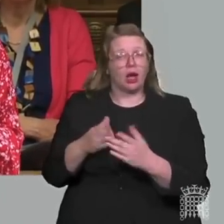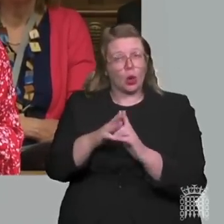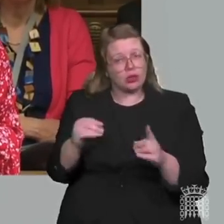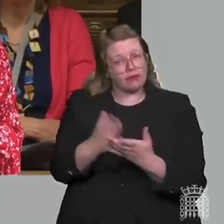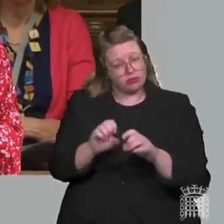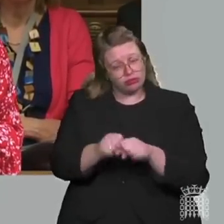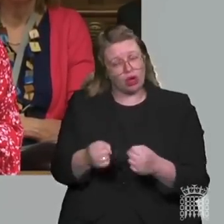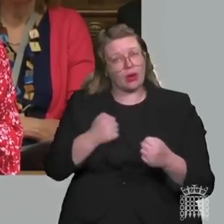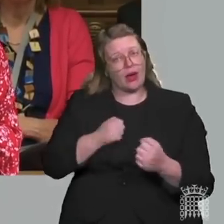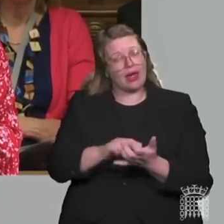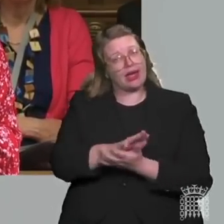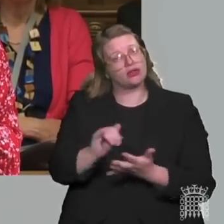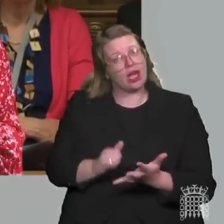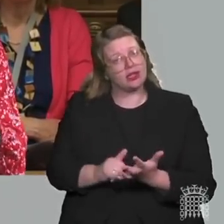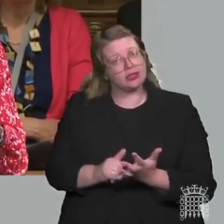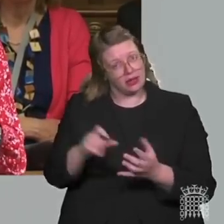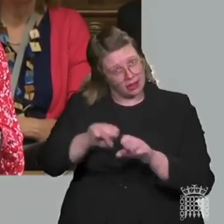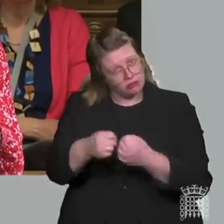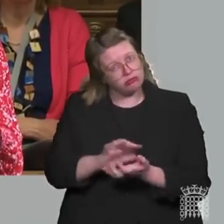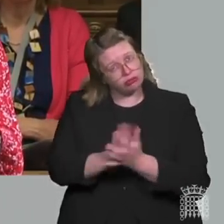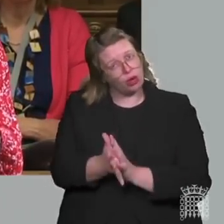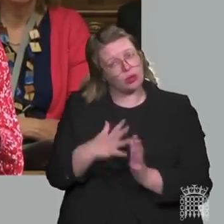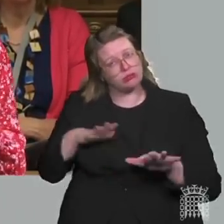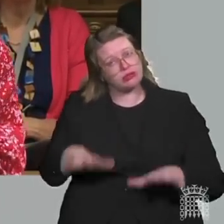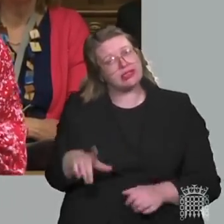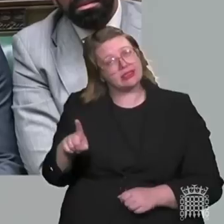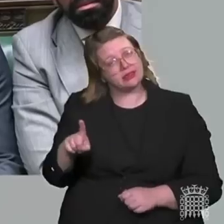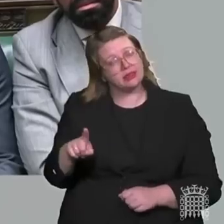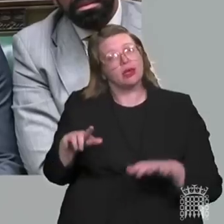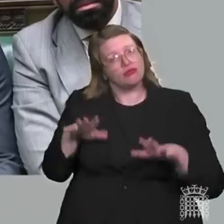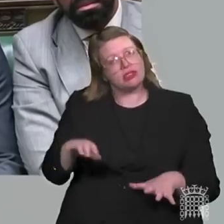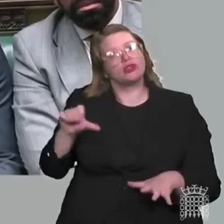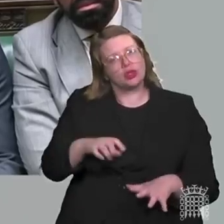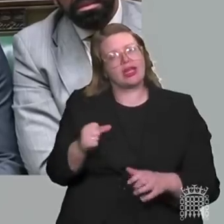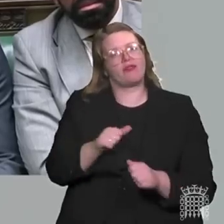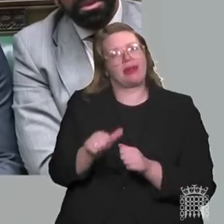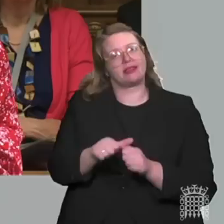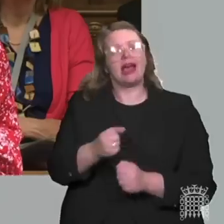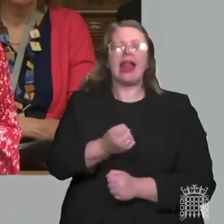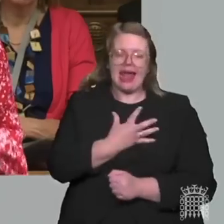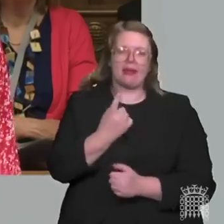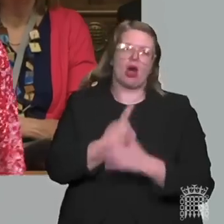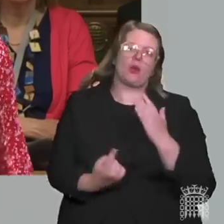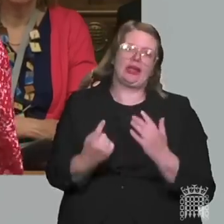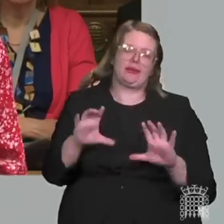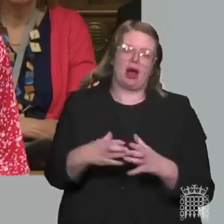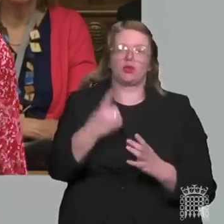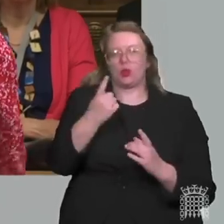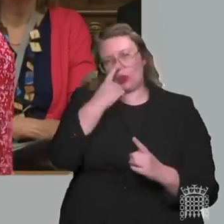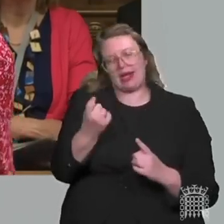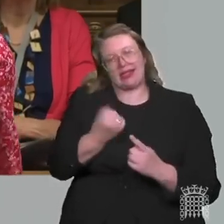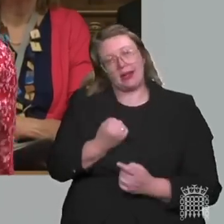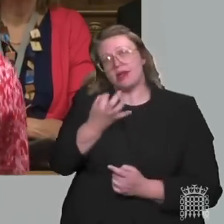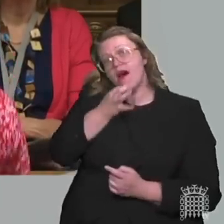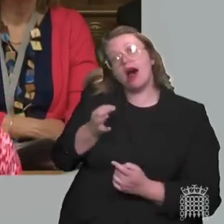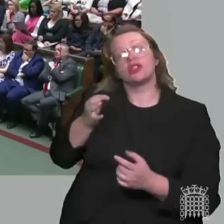broken Britain. The British public deserves so much better. Only the Labour Party can deliver this. So when will the Prime Minister call a